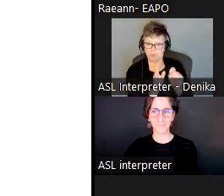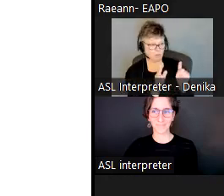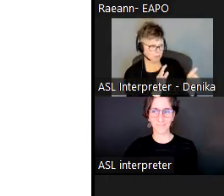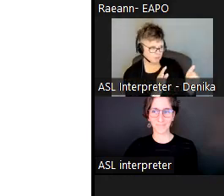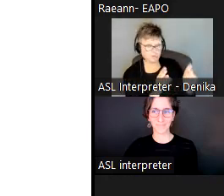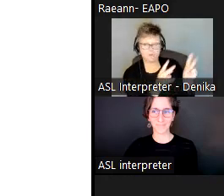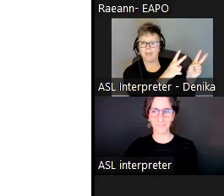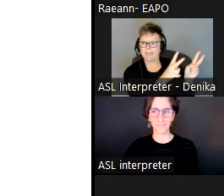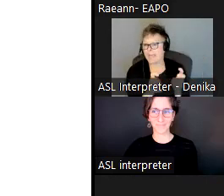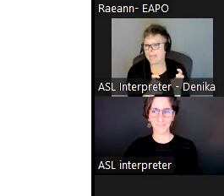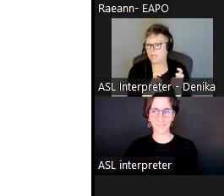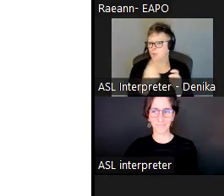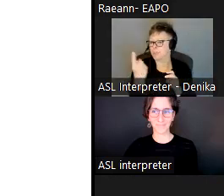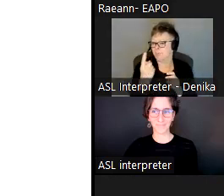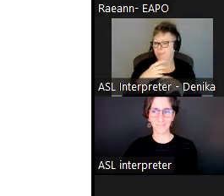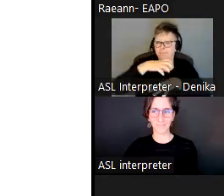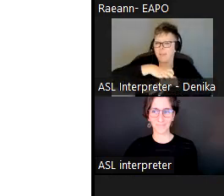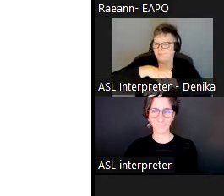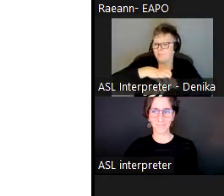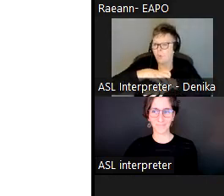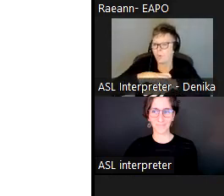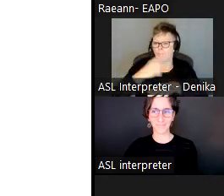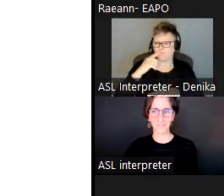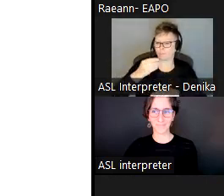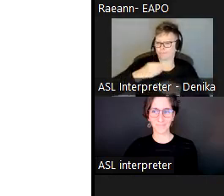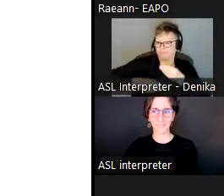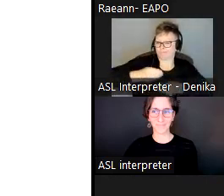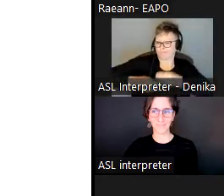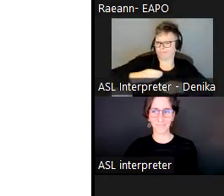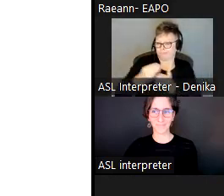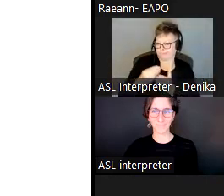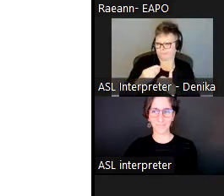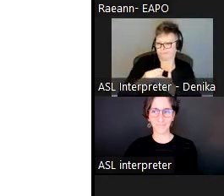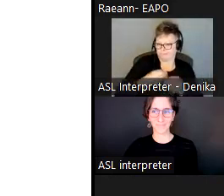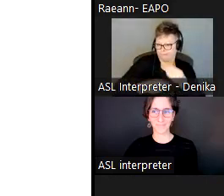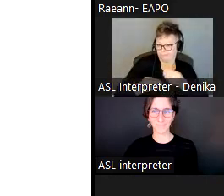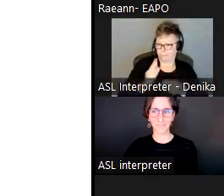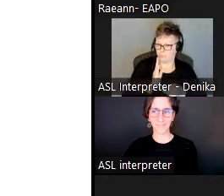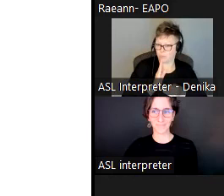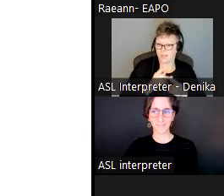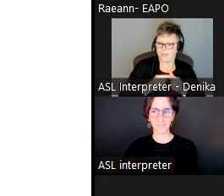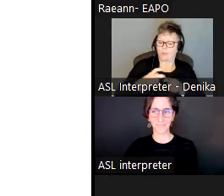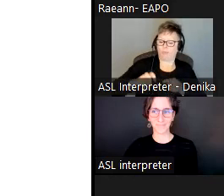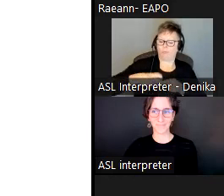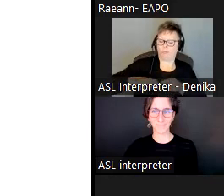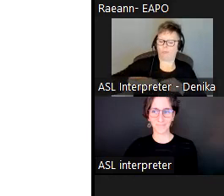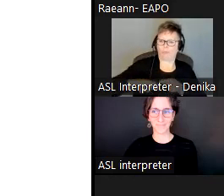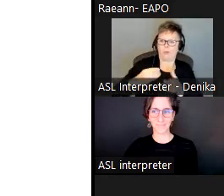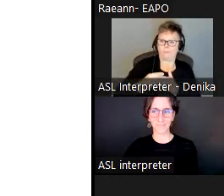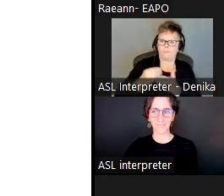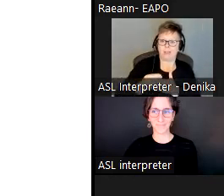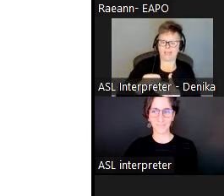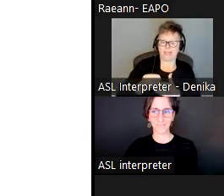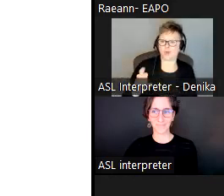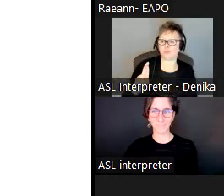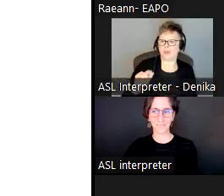download a platform, a trading platform, and then you would transfer the money there and then into a